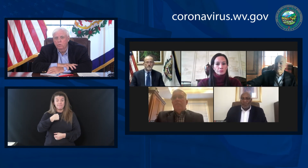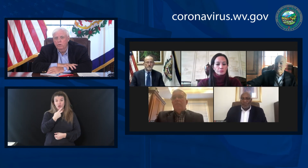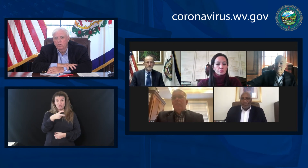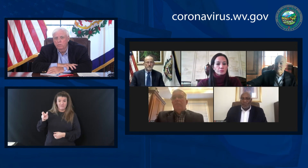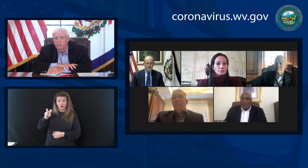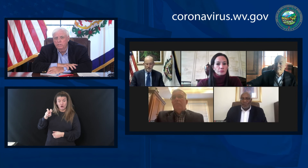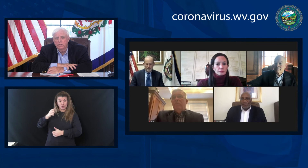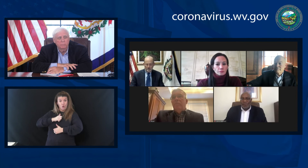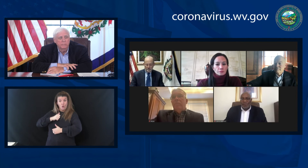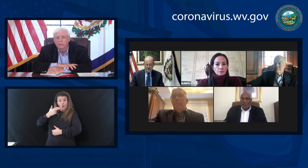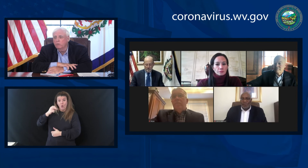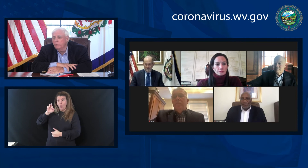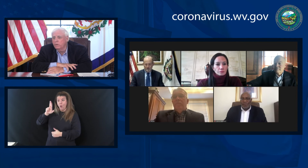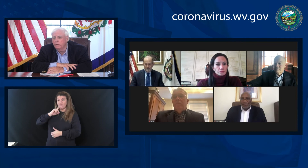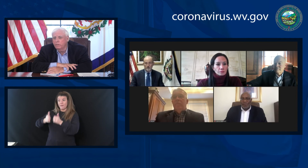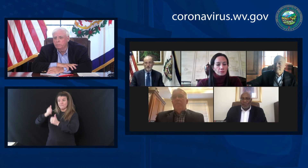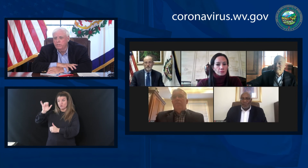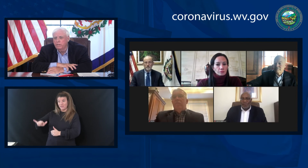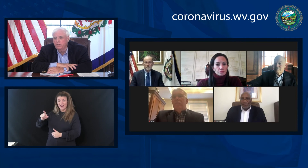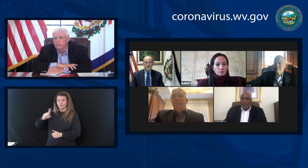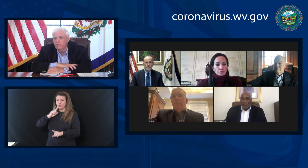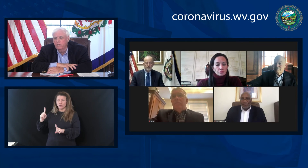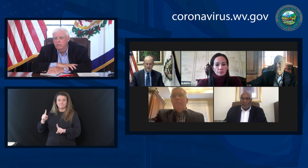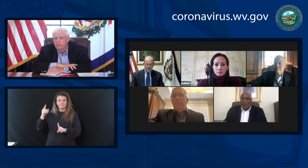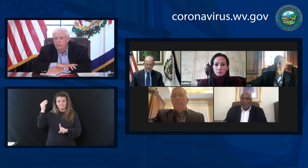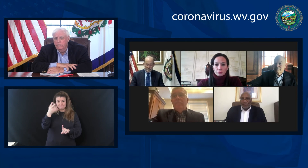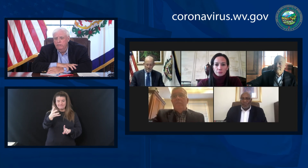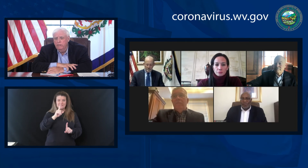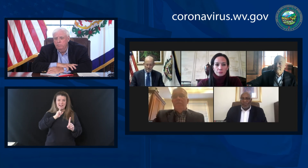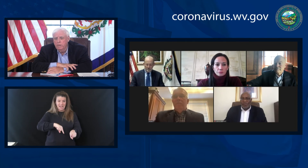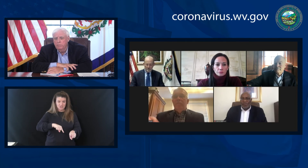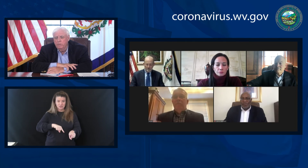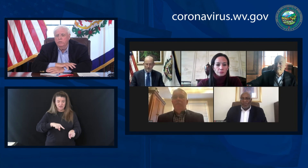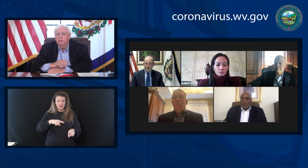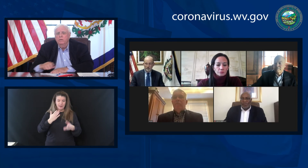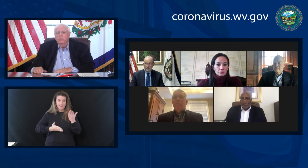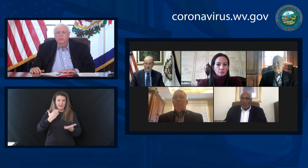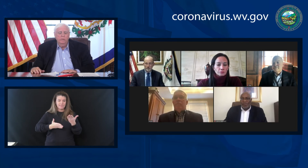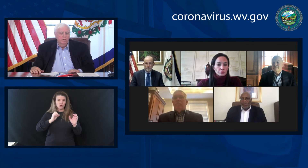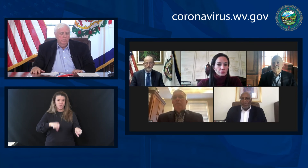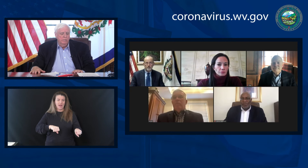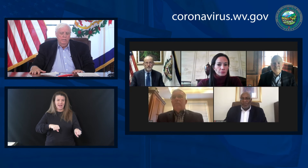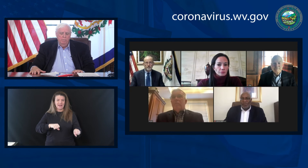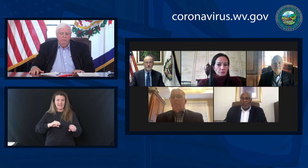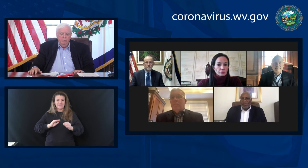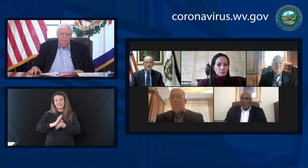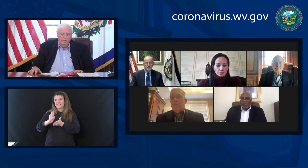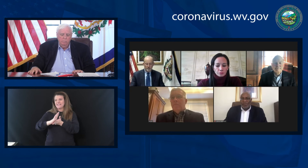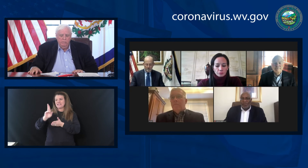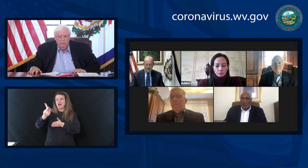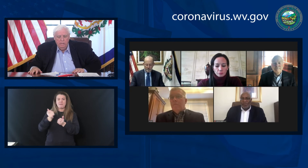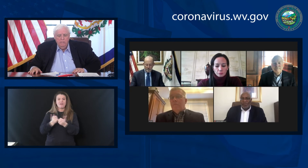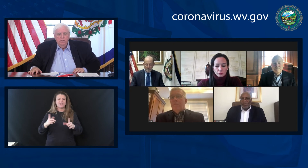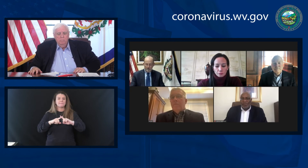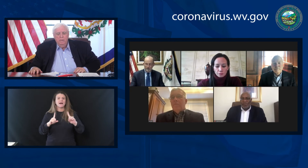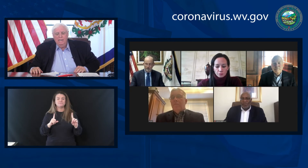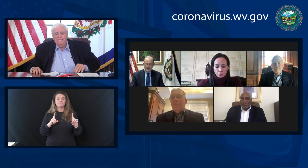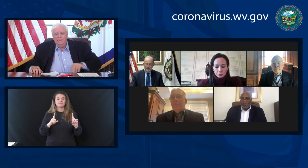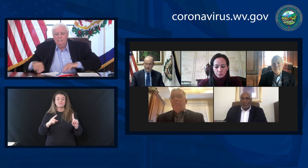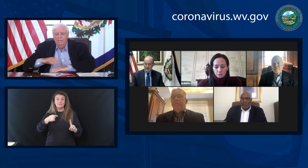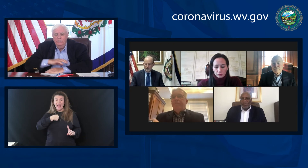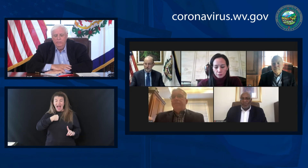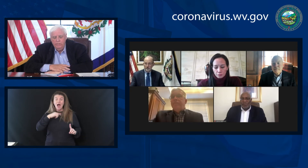General Hoyer on a bunch of this, but General, if you could jump in and maybe you can clean it up and everything. But